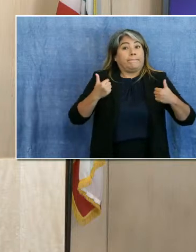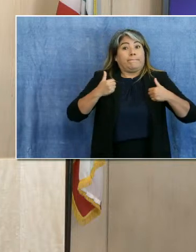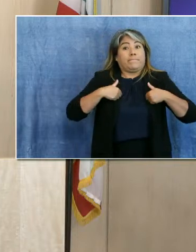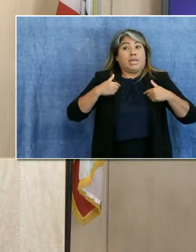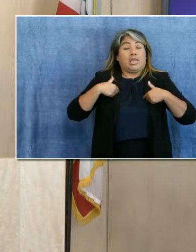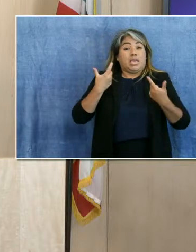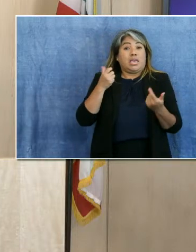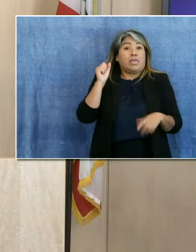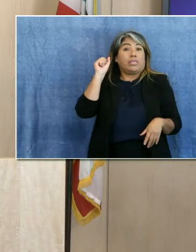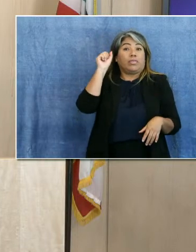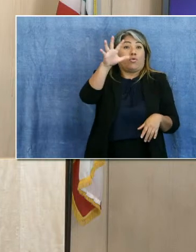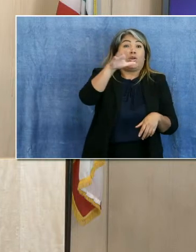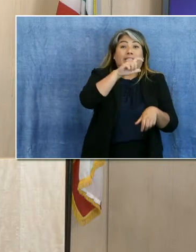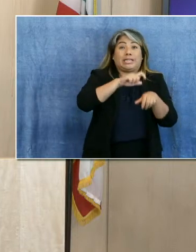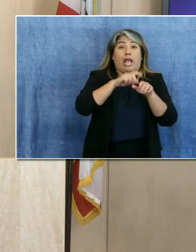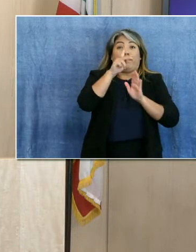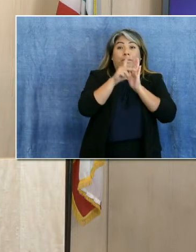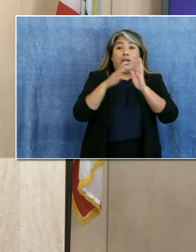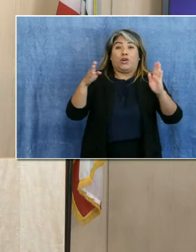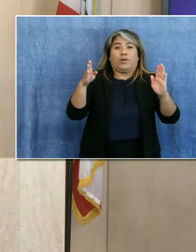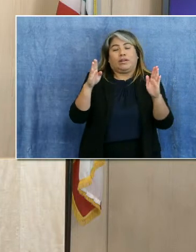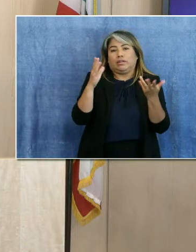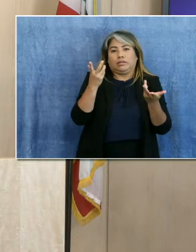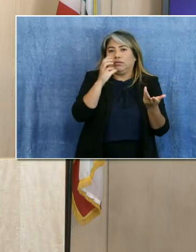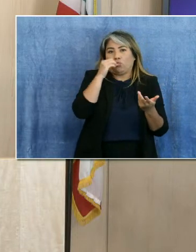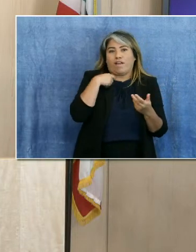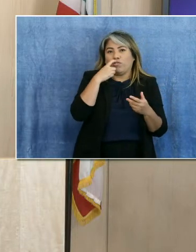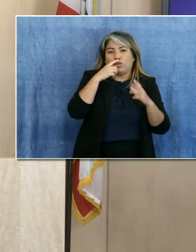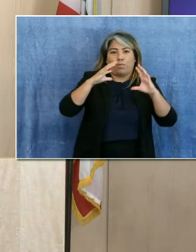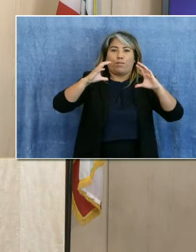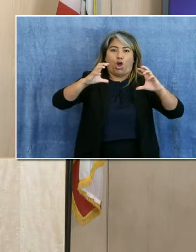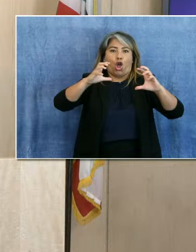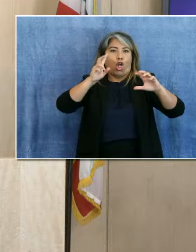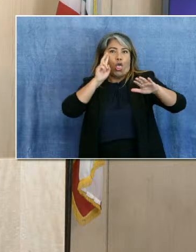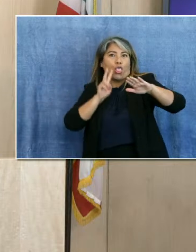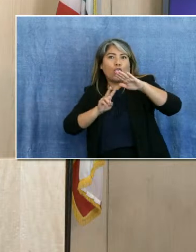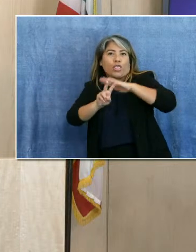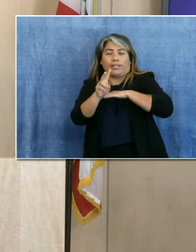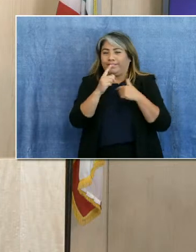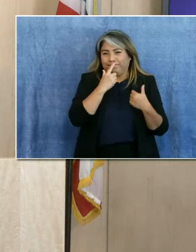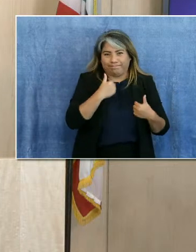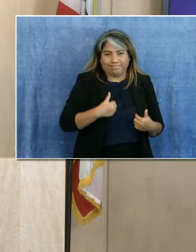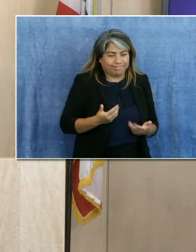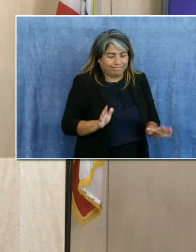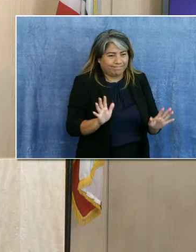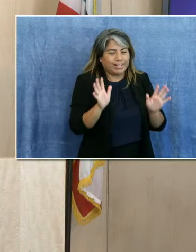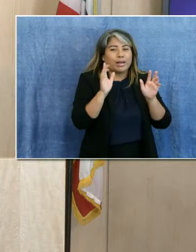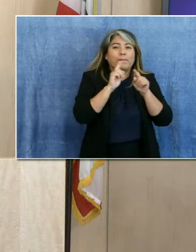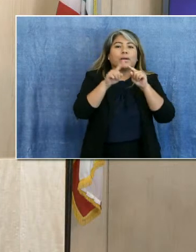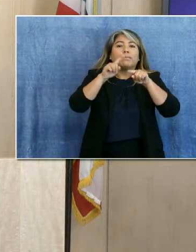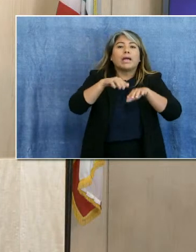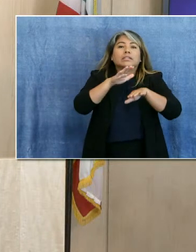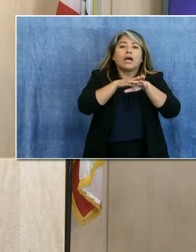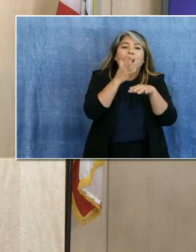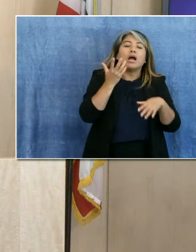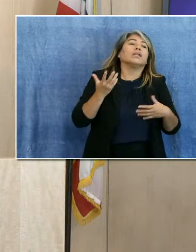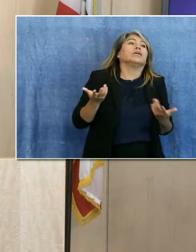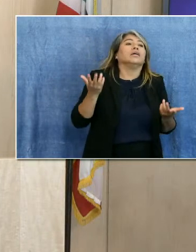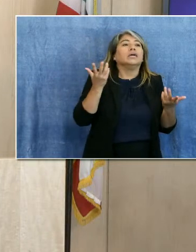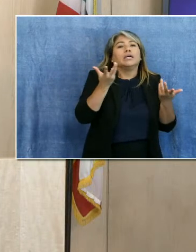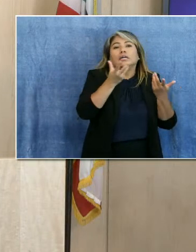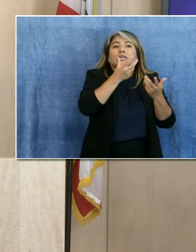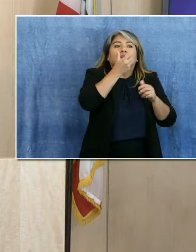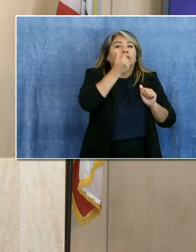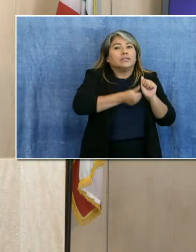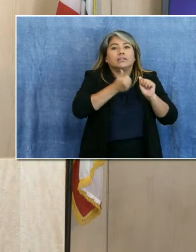a time period because I don't have the crystal ball to do that. So it depends upon the number of daily new cases that we get.